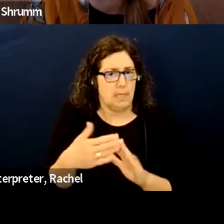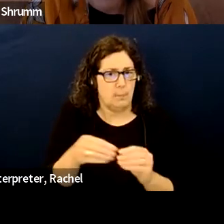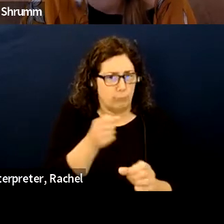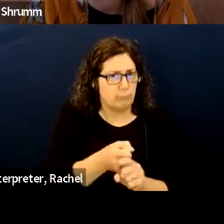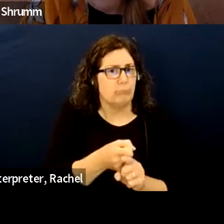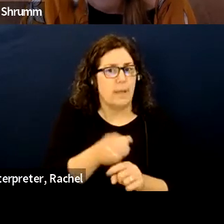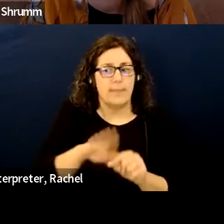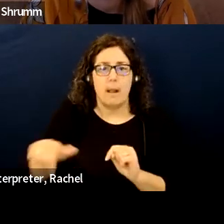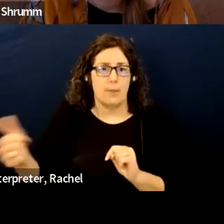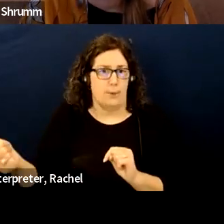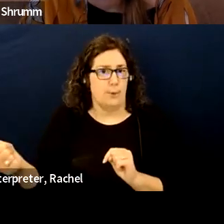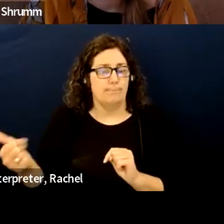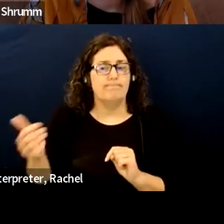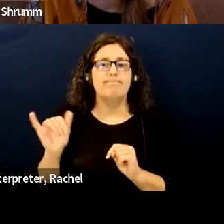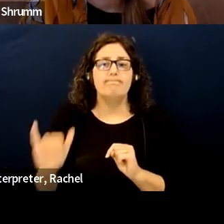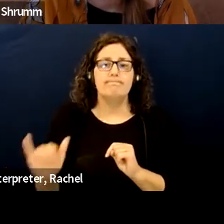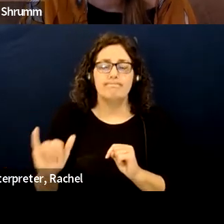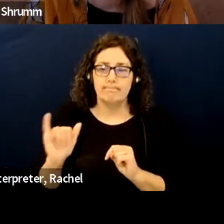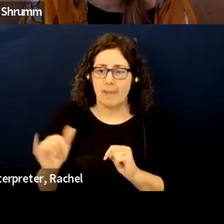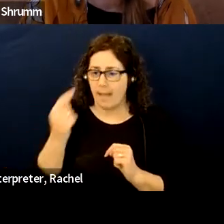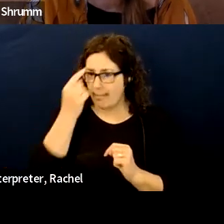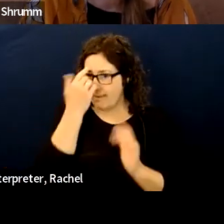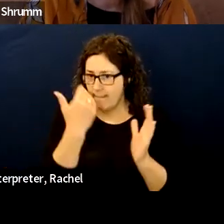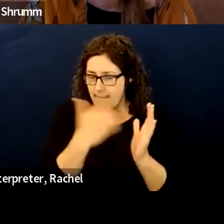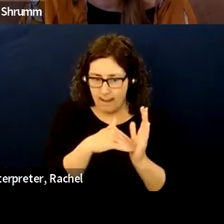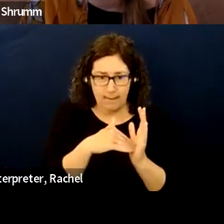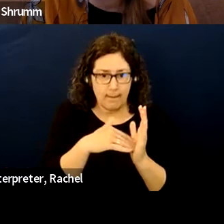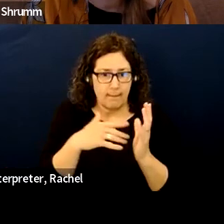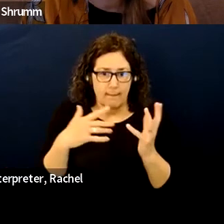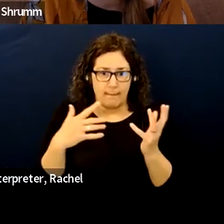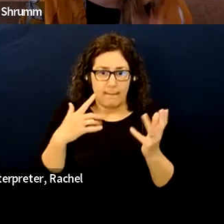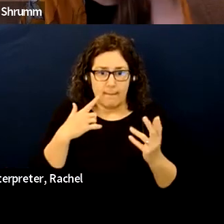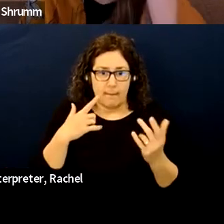harder than others. So I think, again, making things relevant,